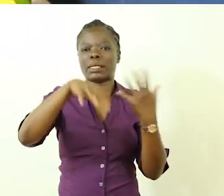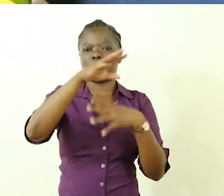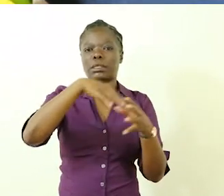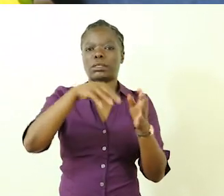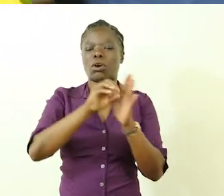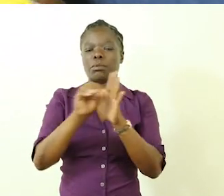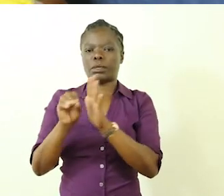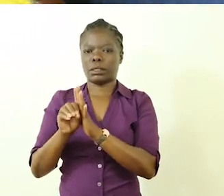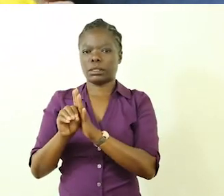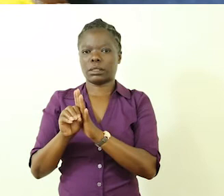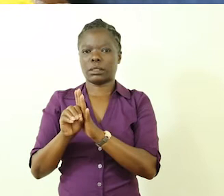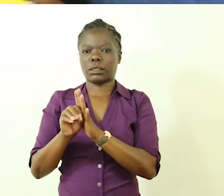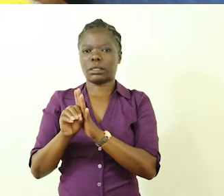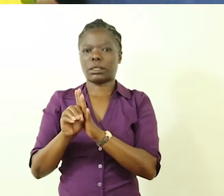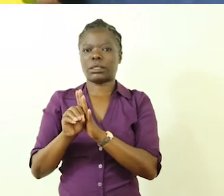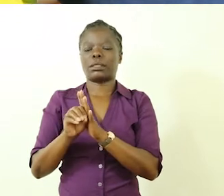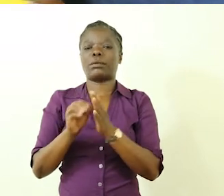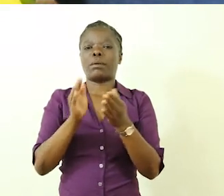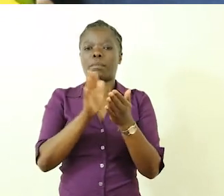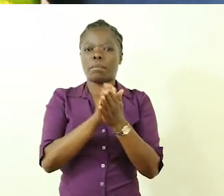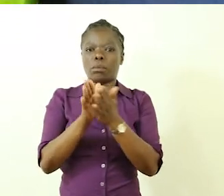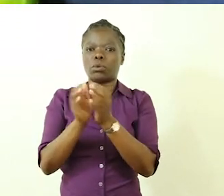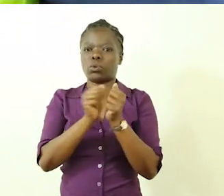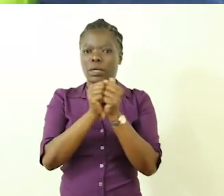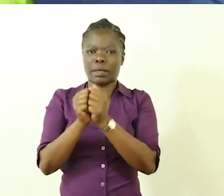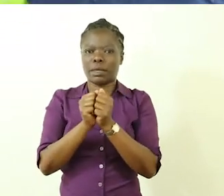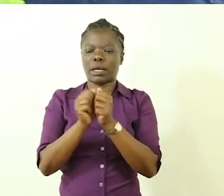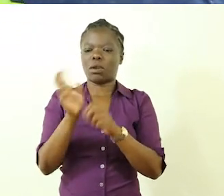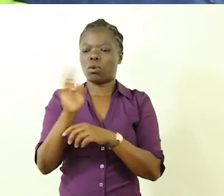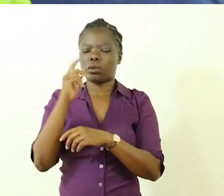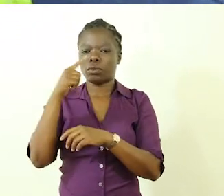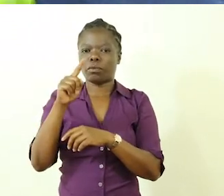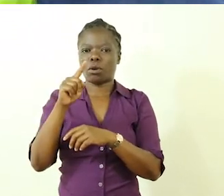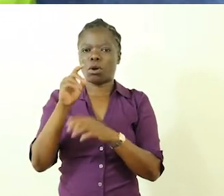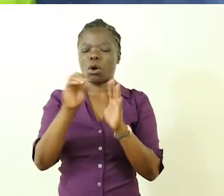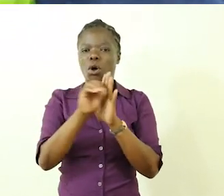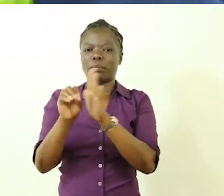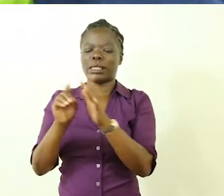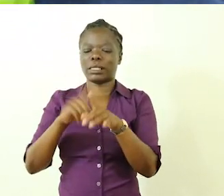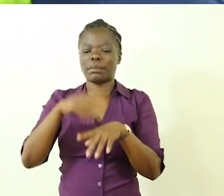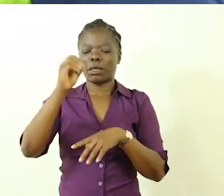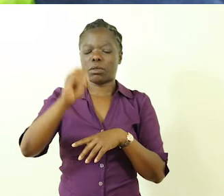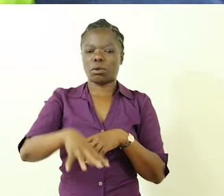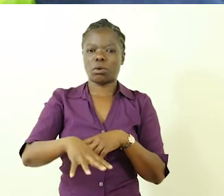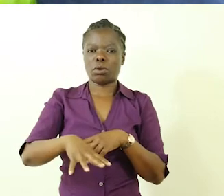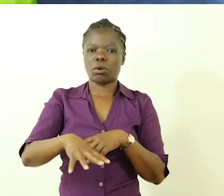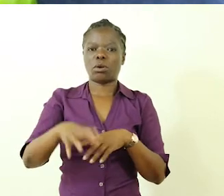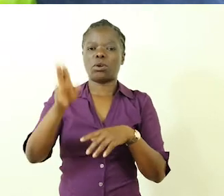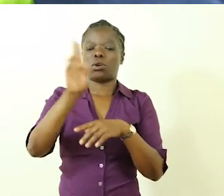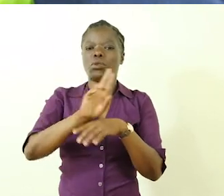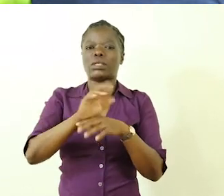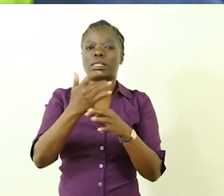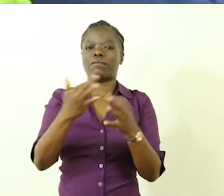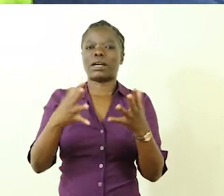objects, bangs blocks together, looks for objects, when they fall down,